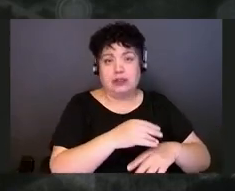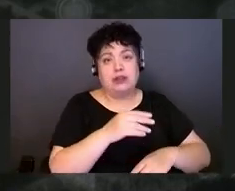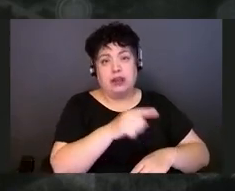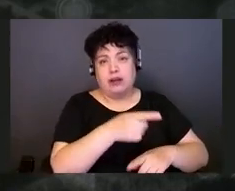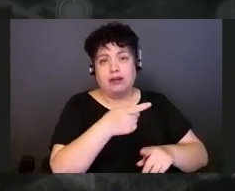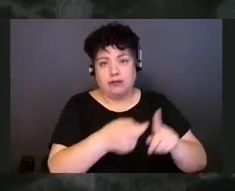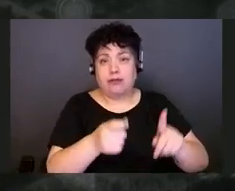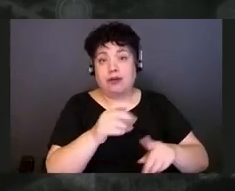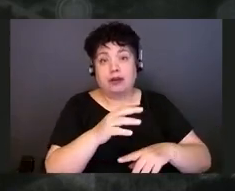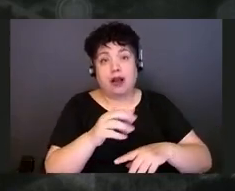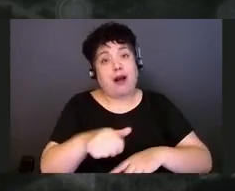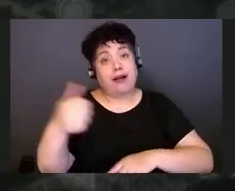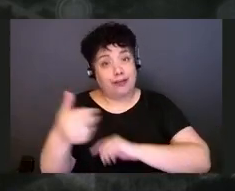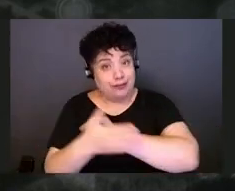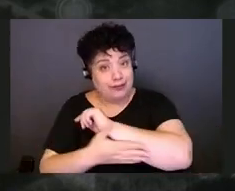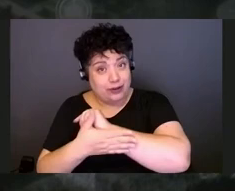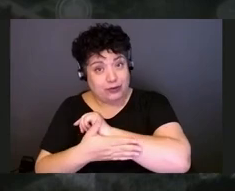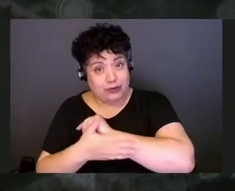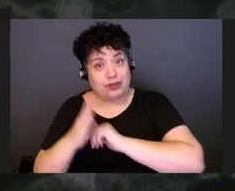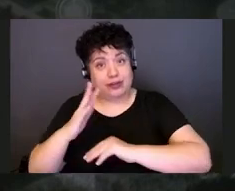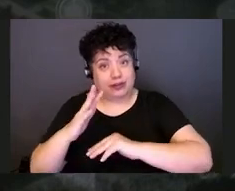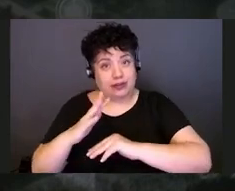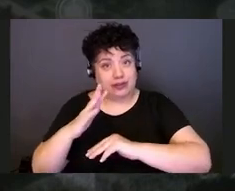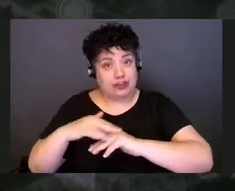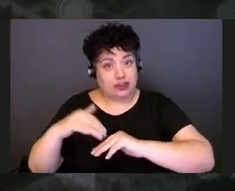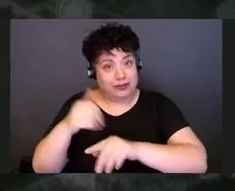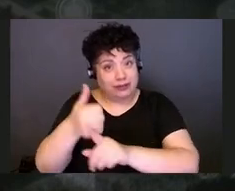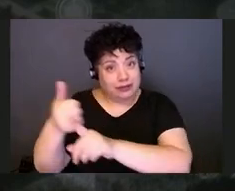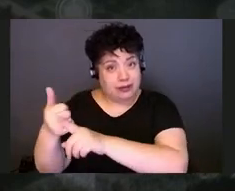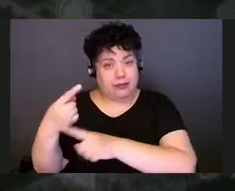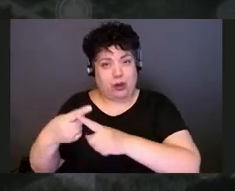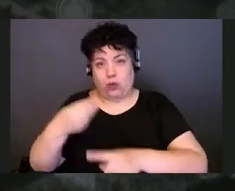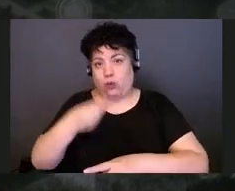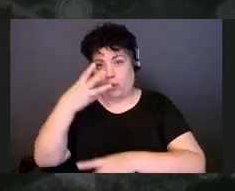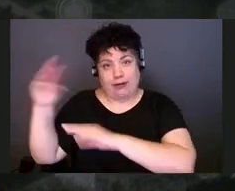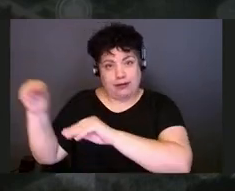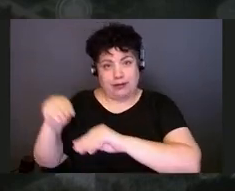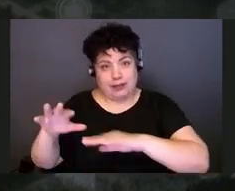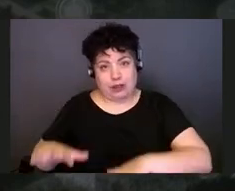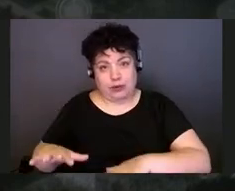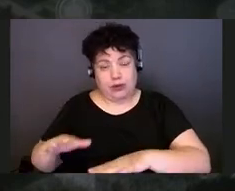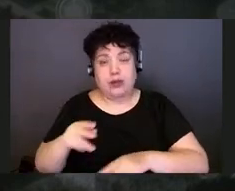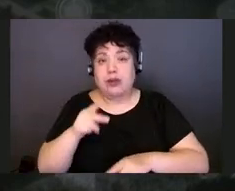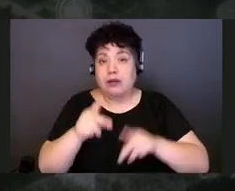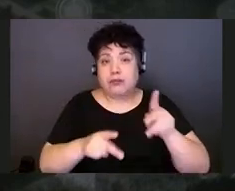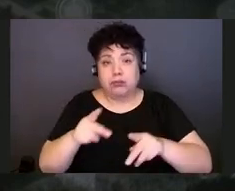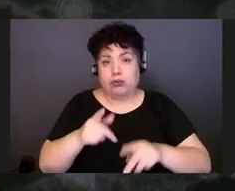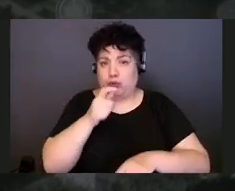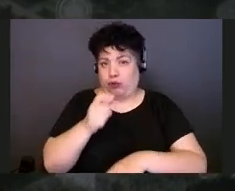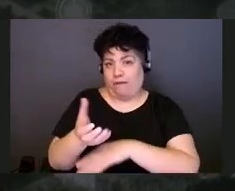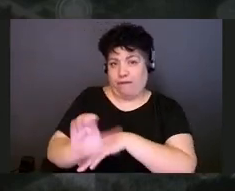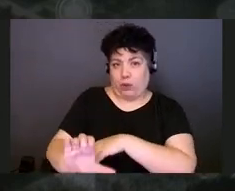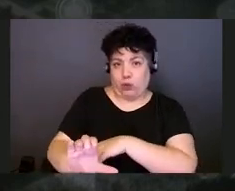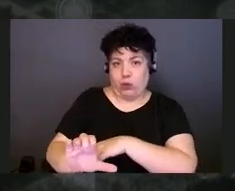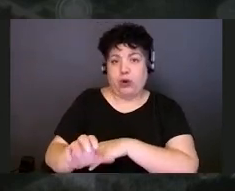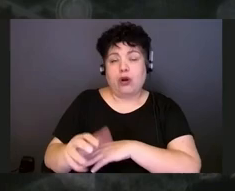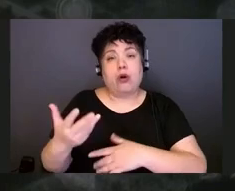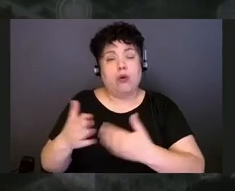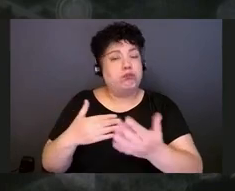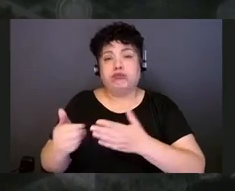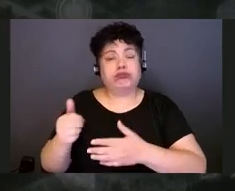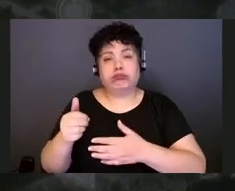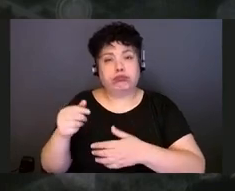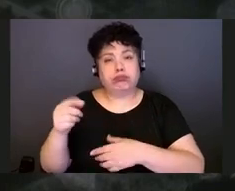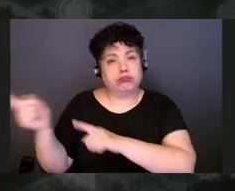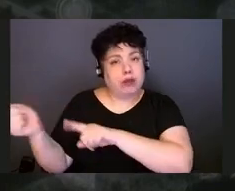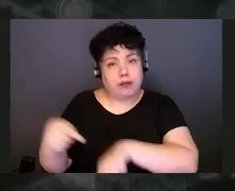other territories, as well as white settlers and those people who have come here by force or otherwise as a result